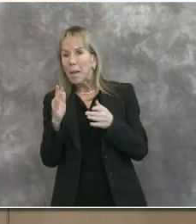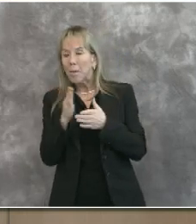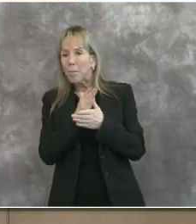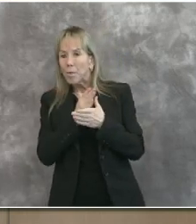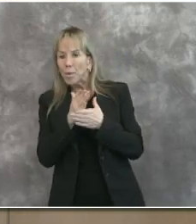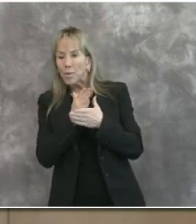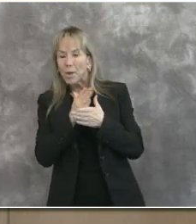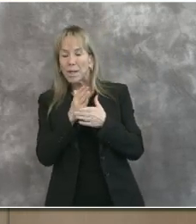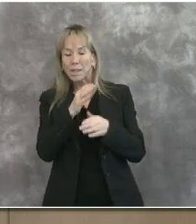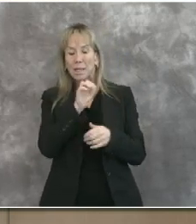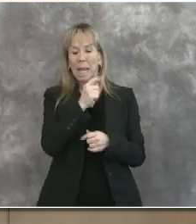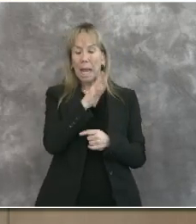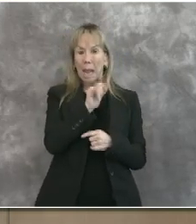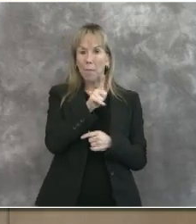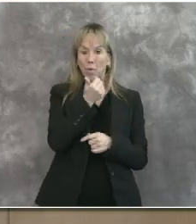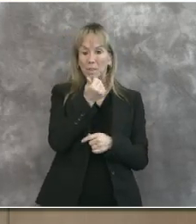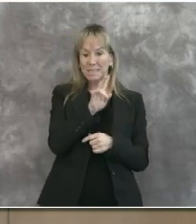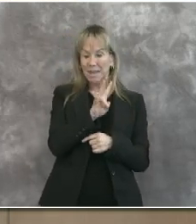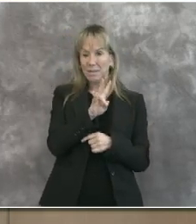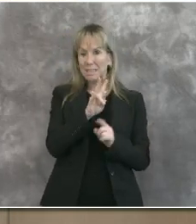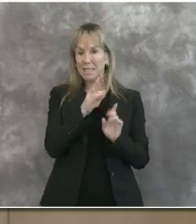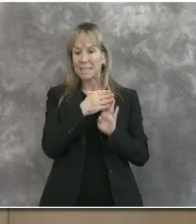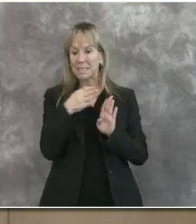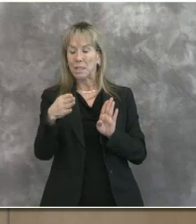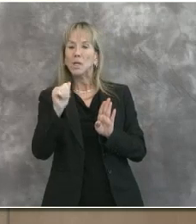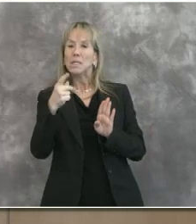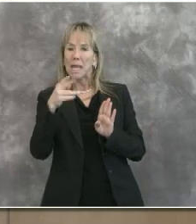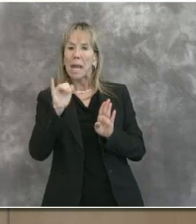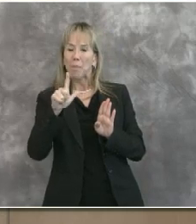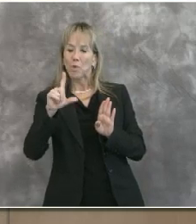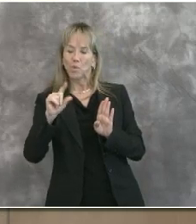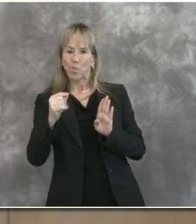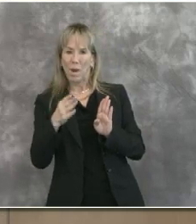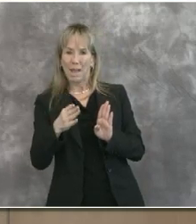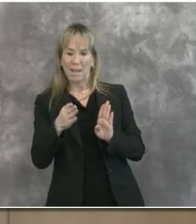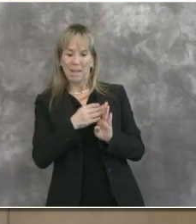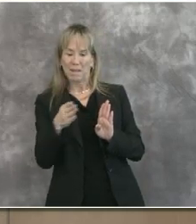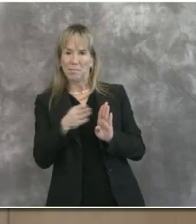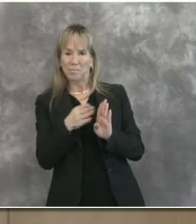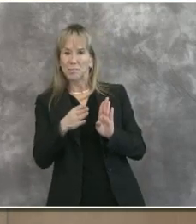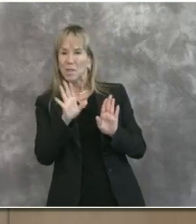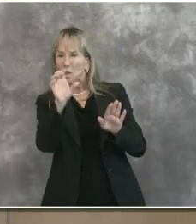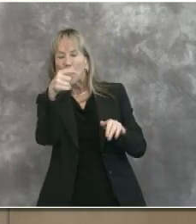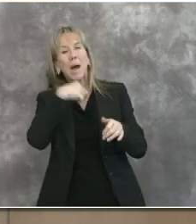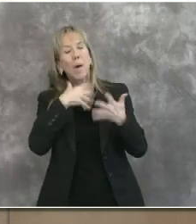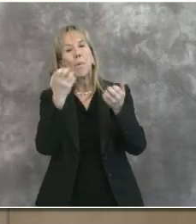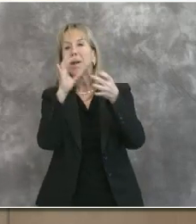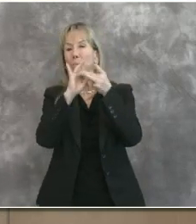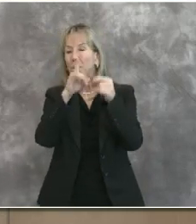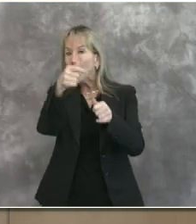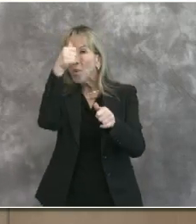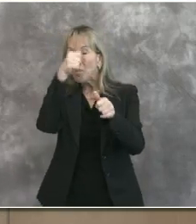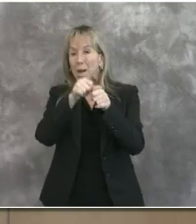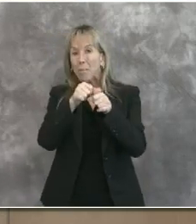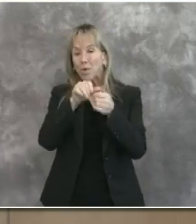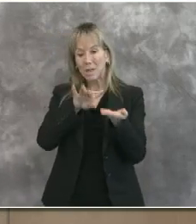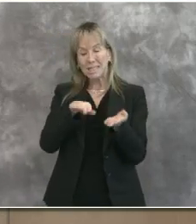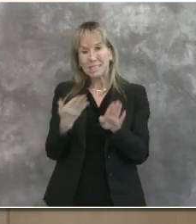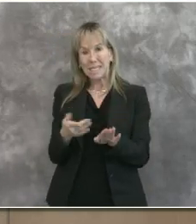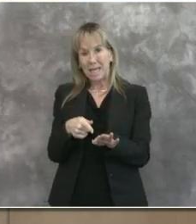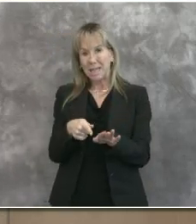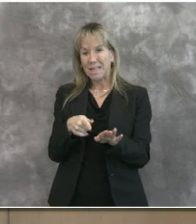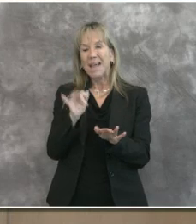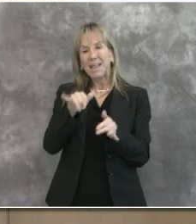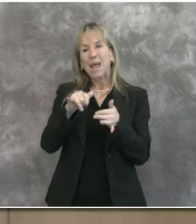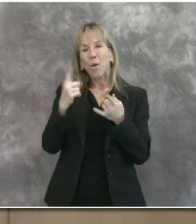the 20th of April. And it gives me a chance to comment that remember that deaths are a lagging